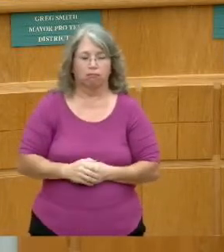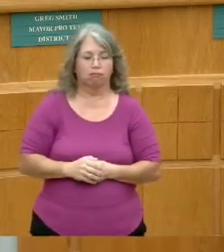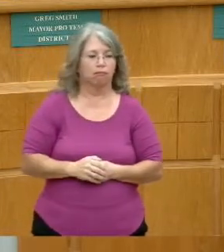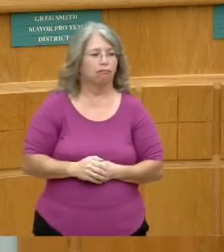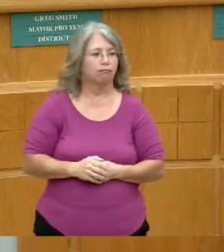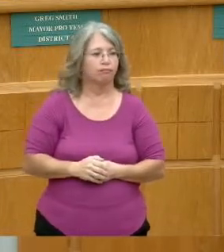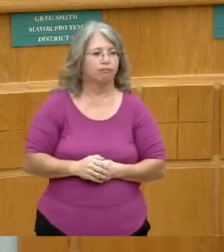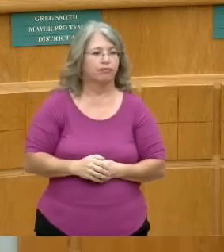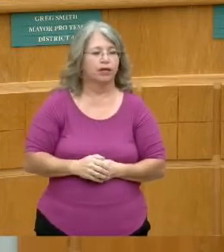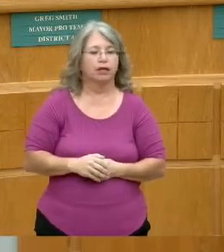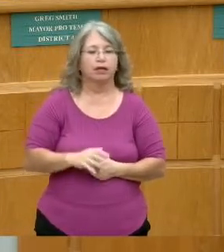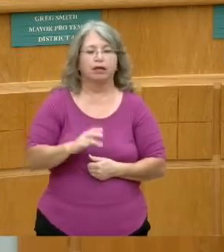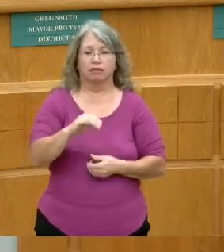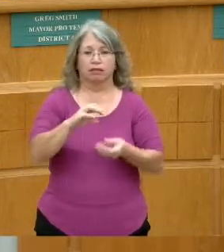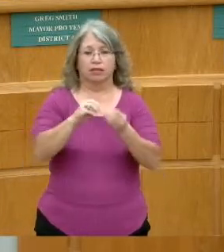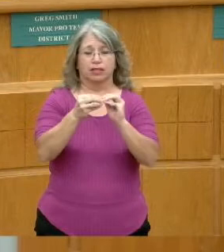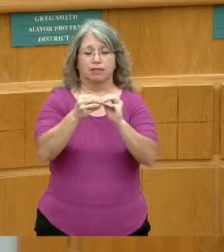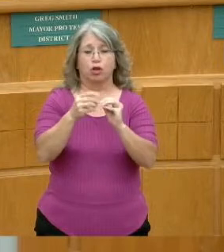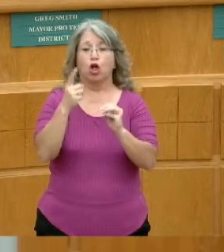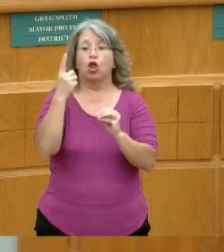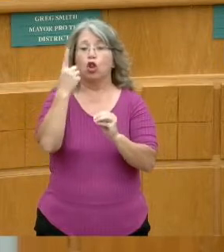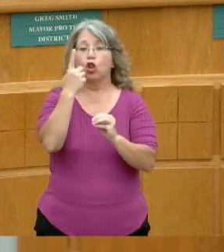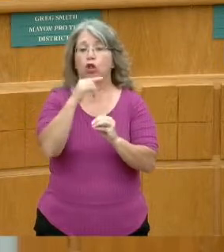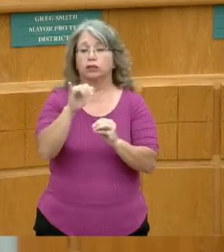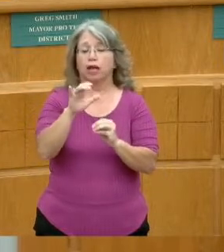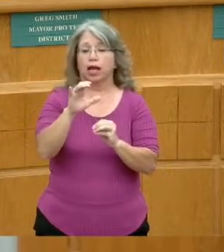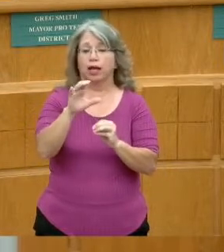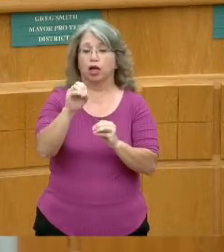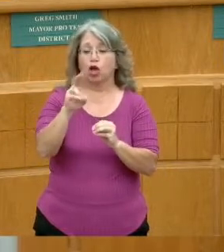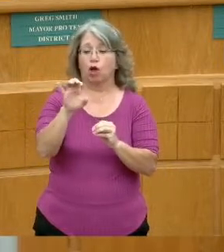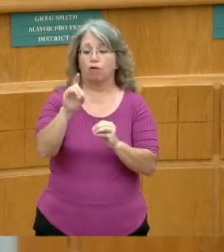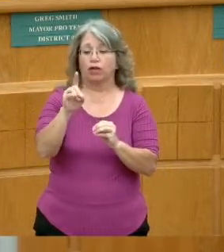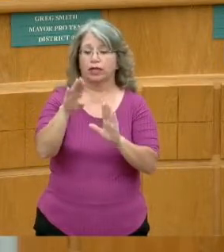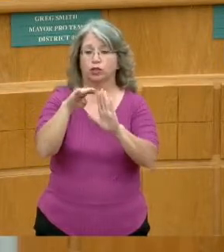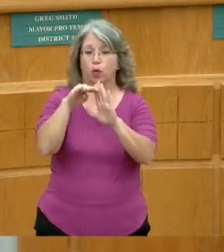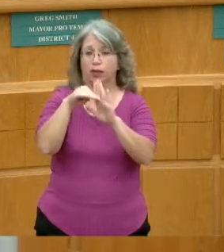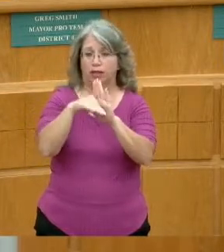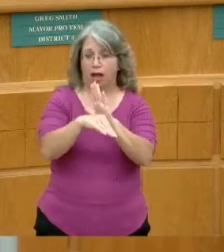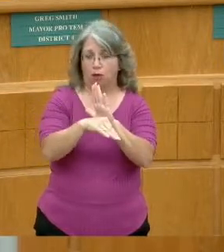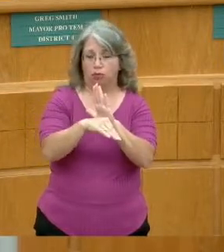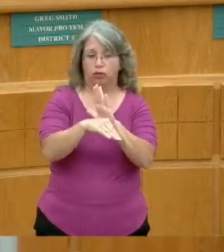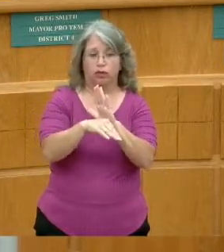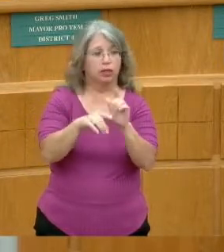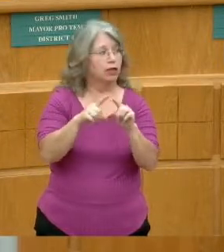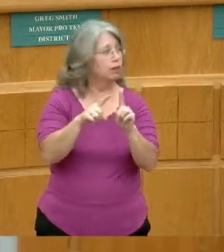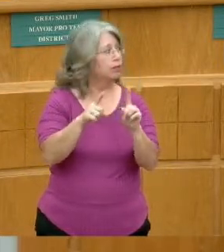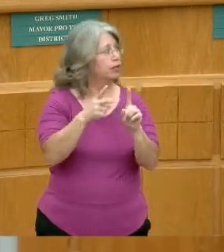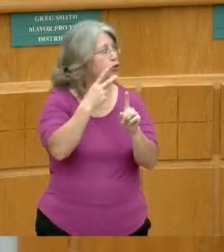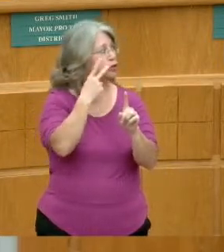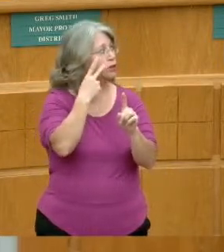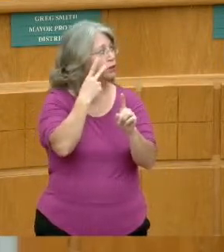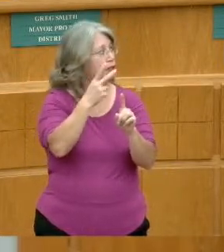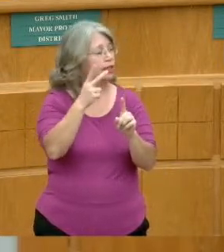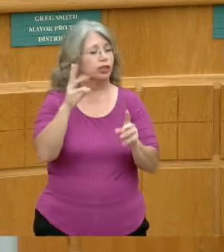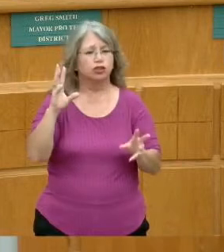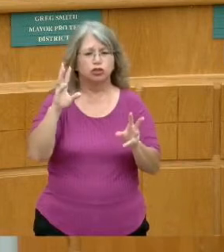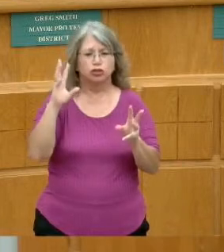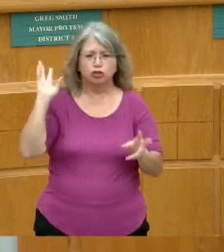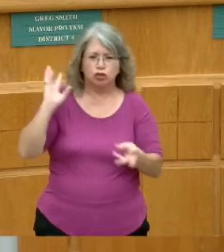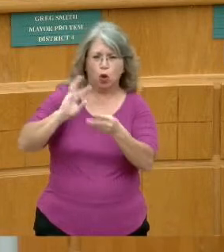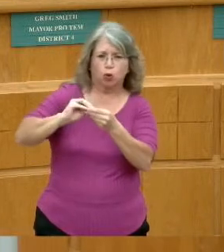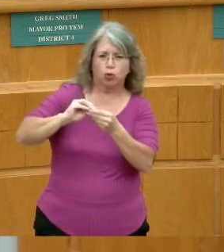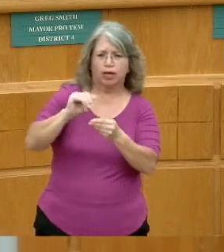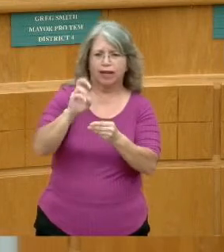like COVID is going down. But you can see with the total number of cases, you can see there's an uptick, and that's